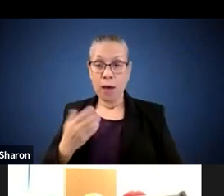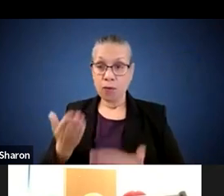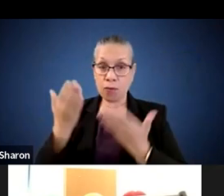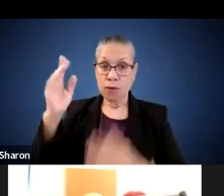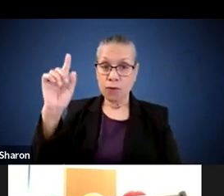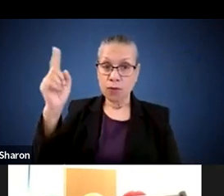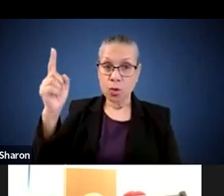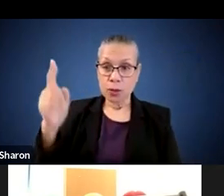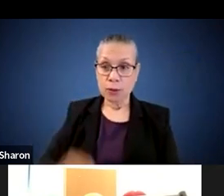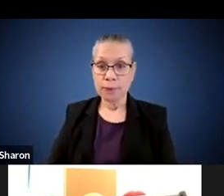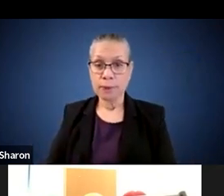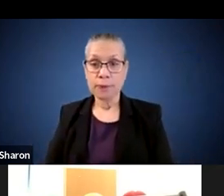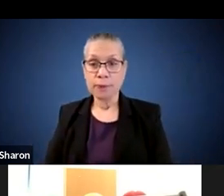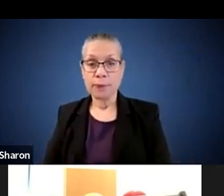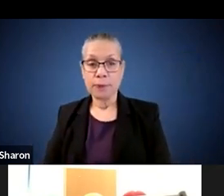motion